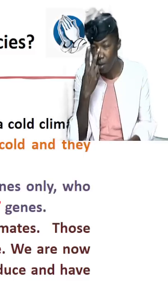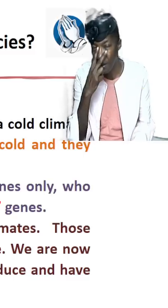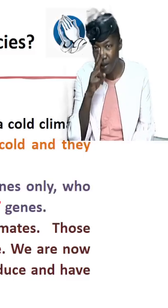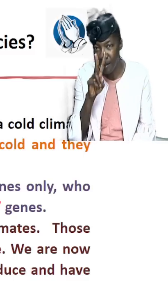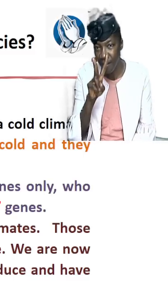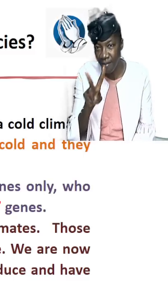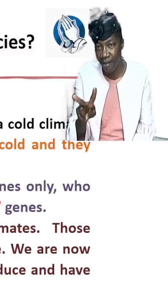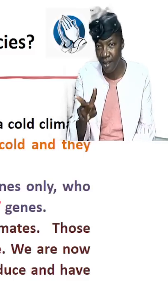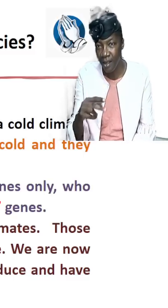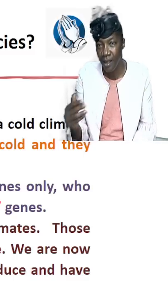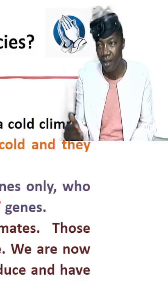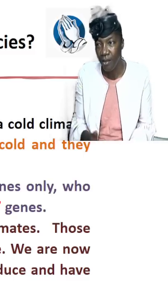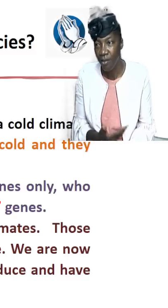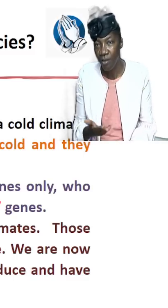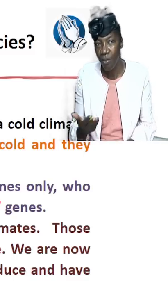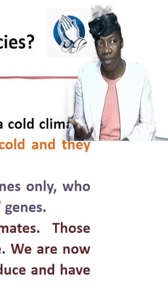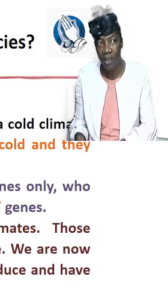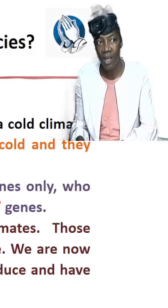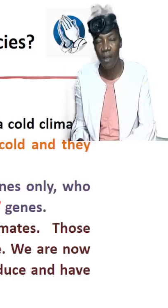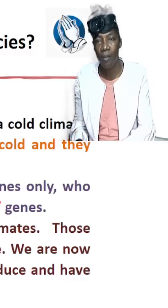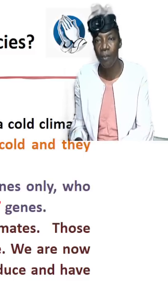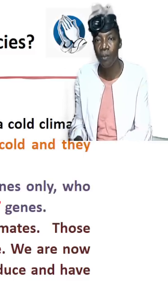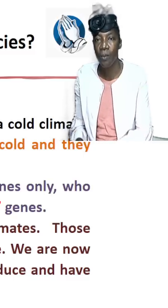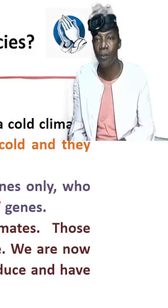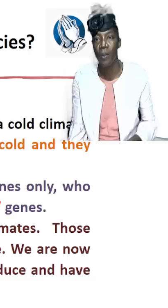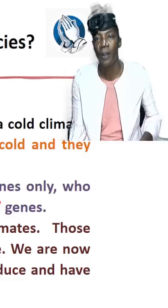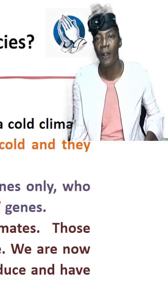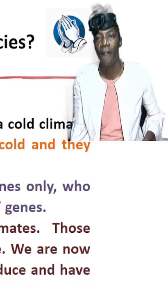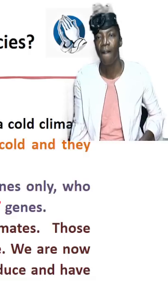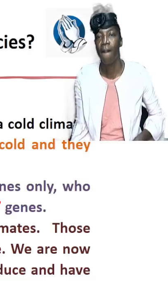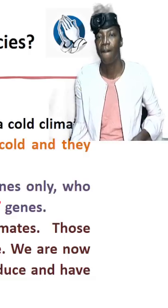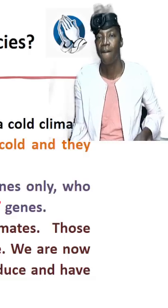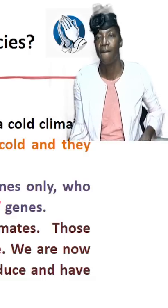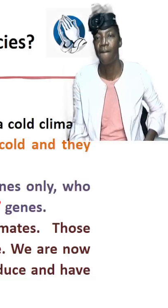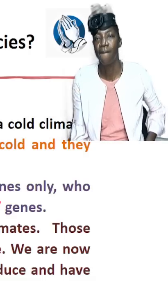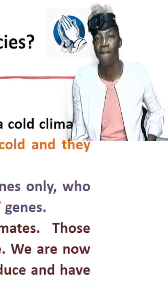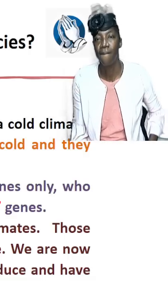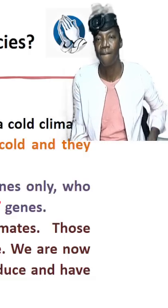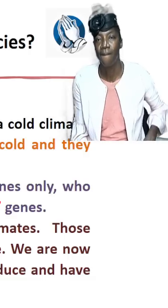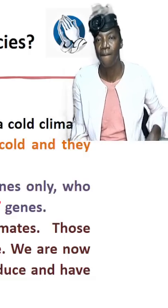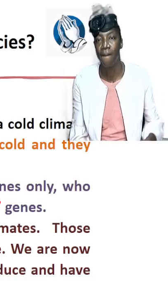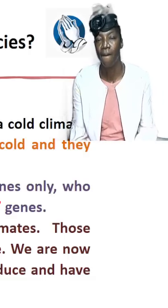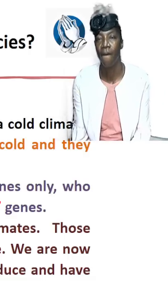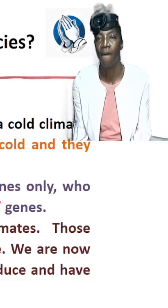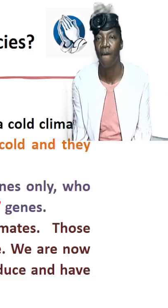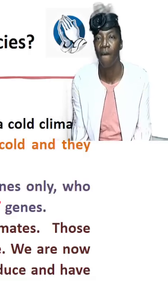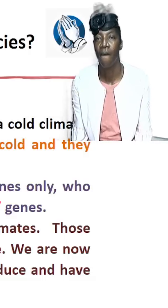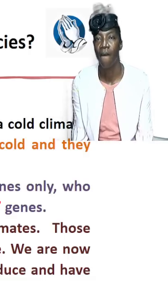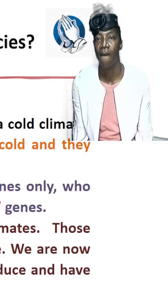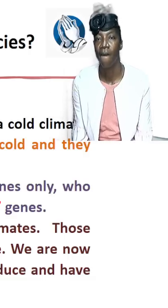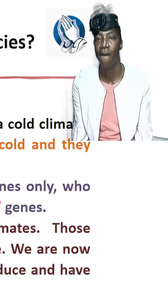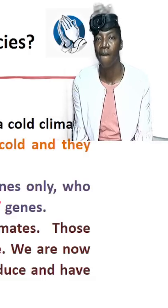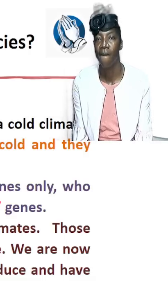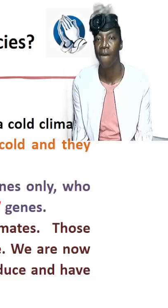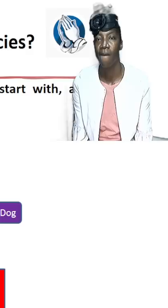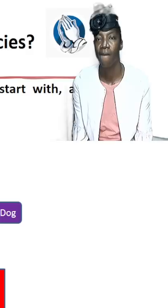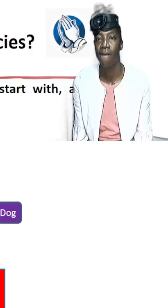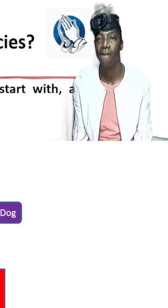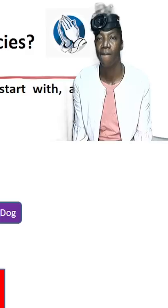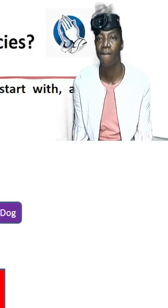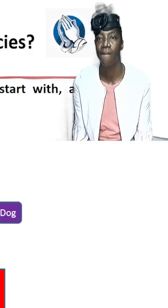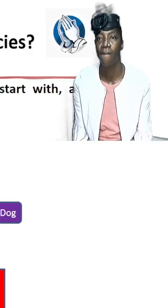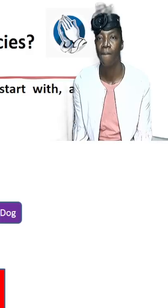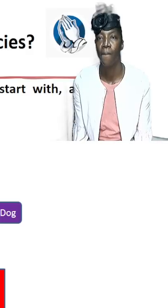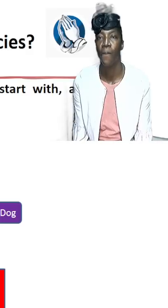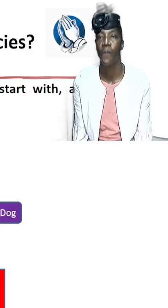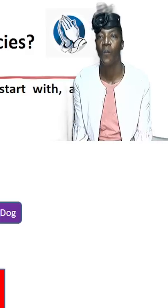see something more. Look at the picture that the next slide basically outlines